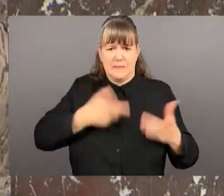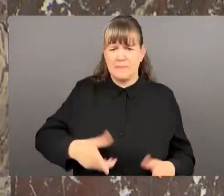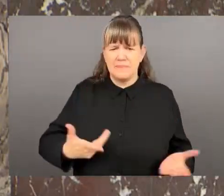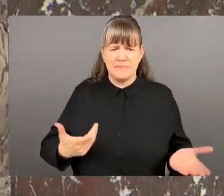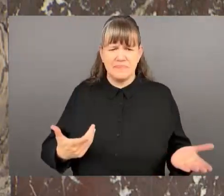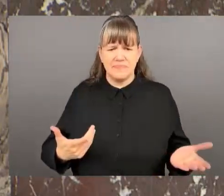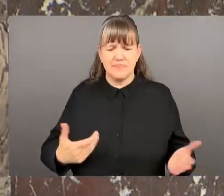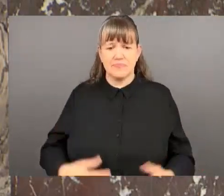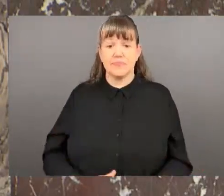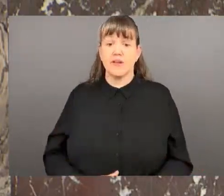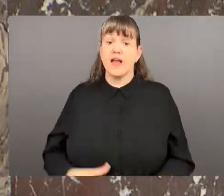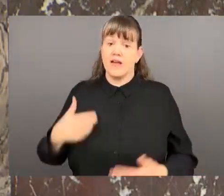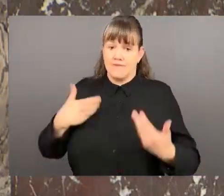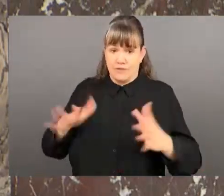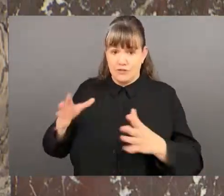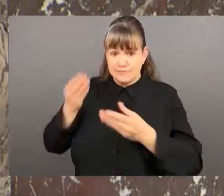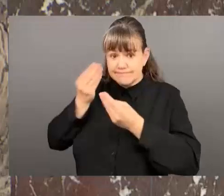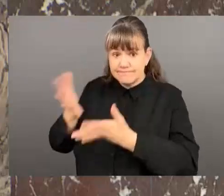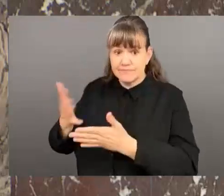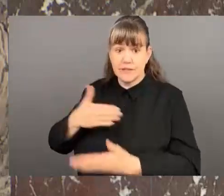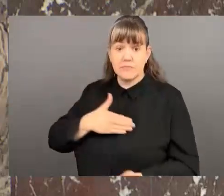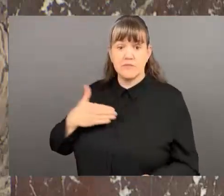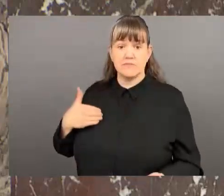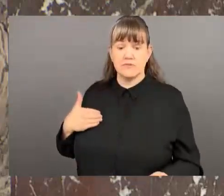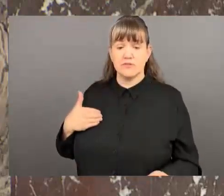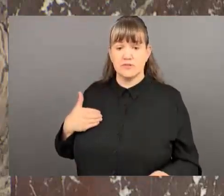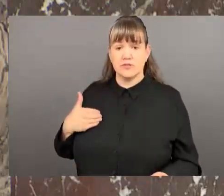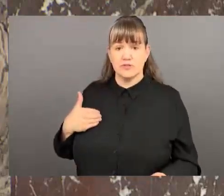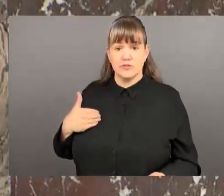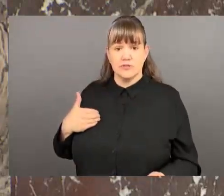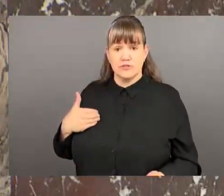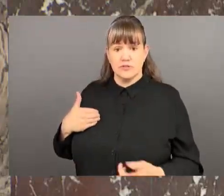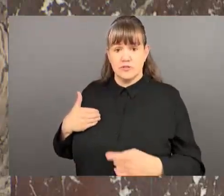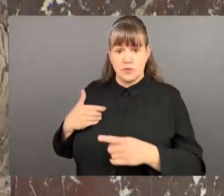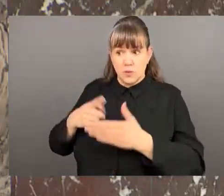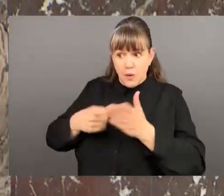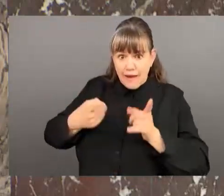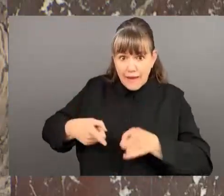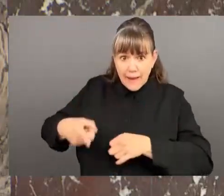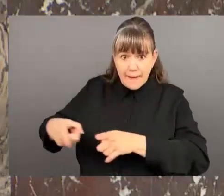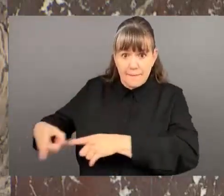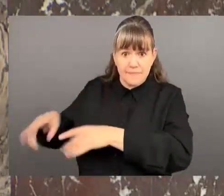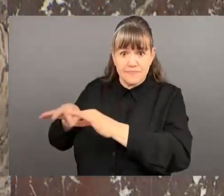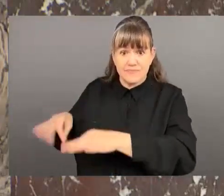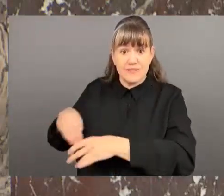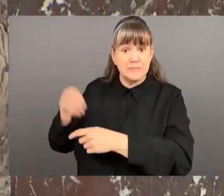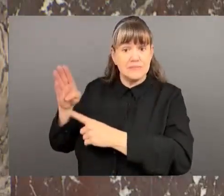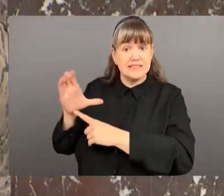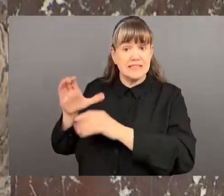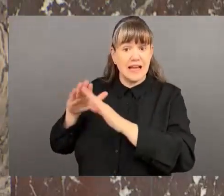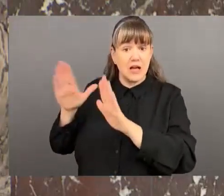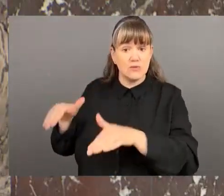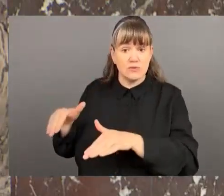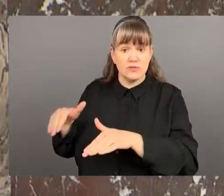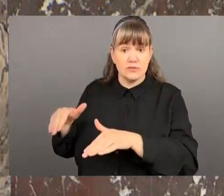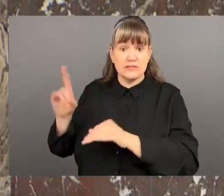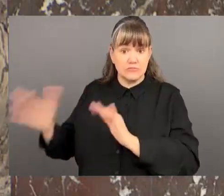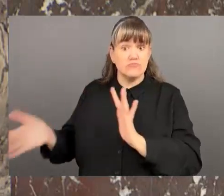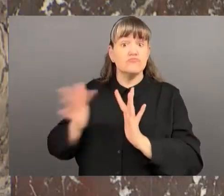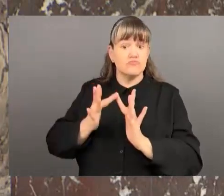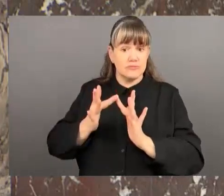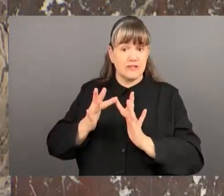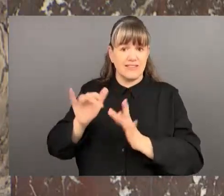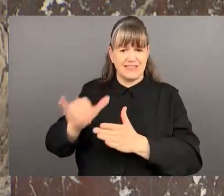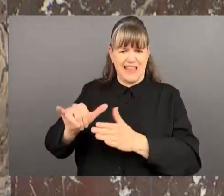is that when this incident happened, BC Housing reached out to the provider to find out what the issue was. There was an